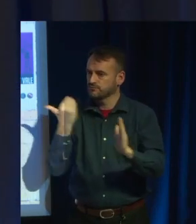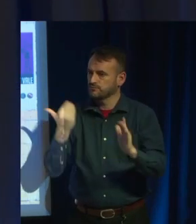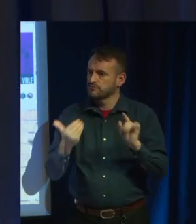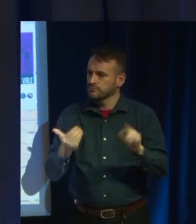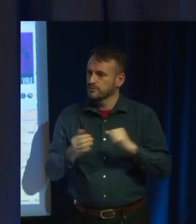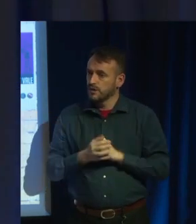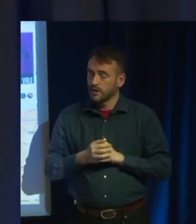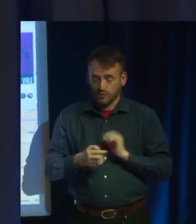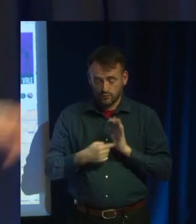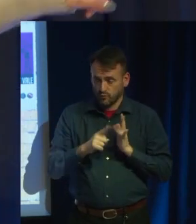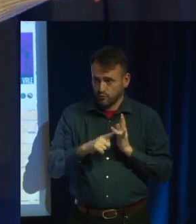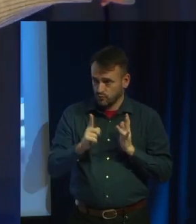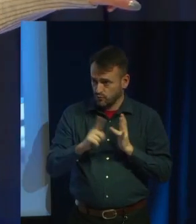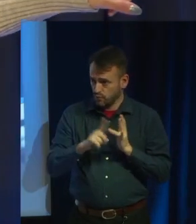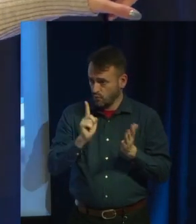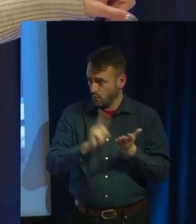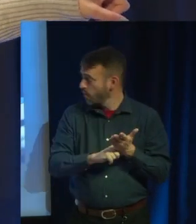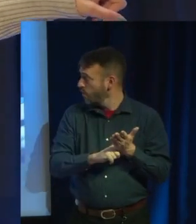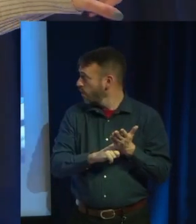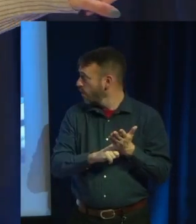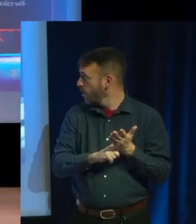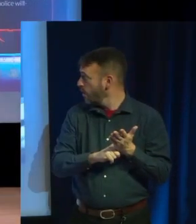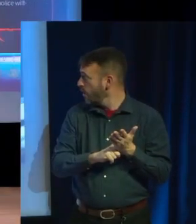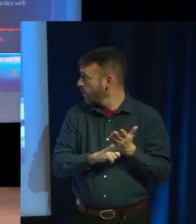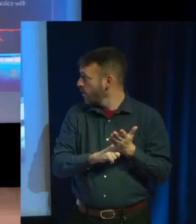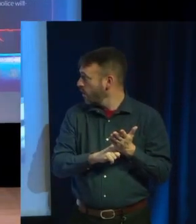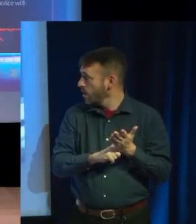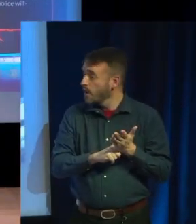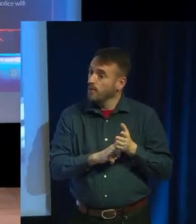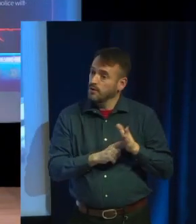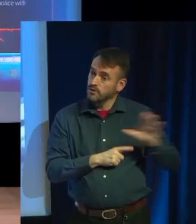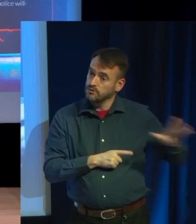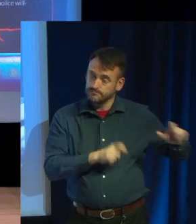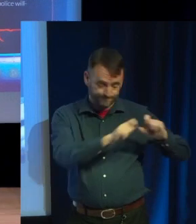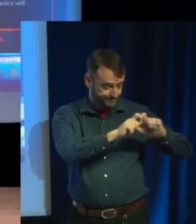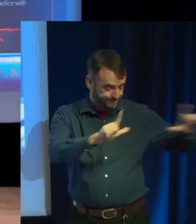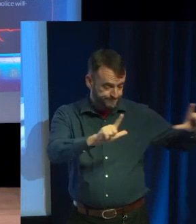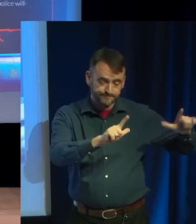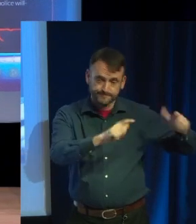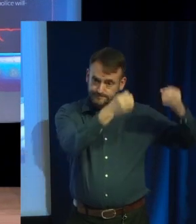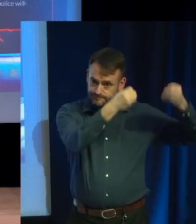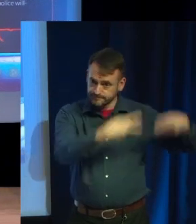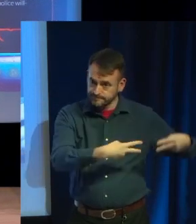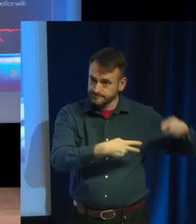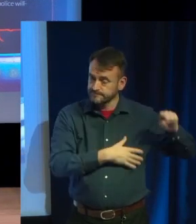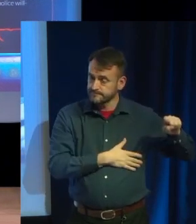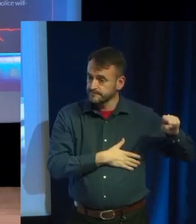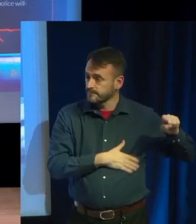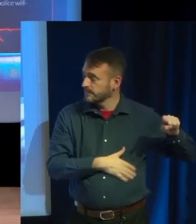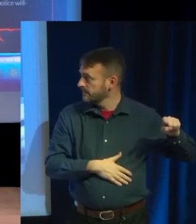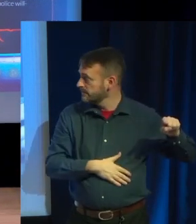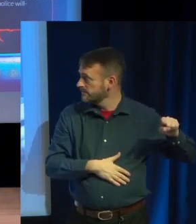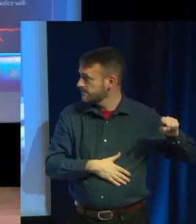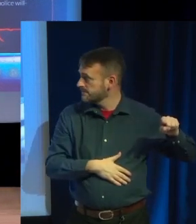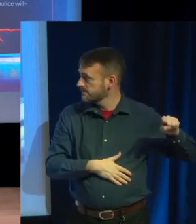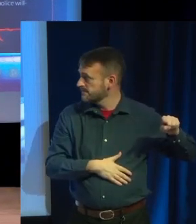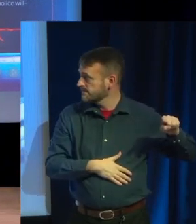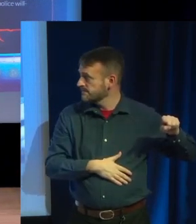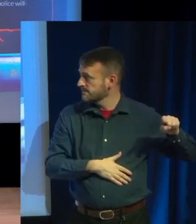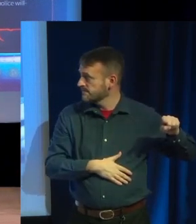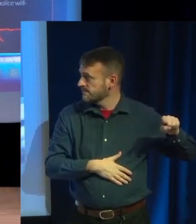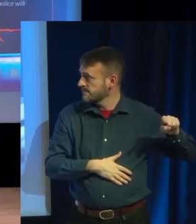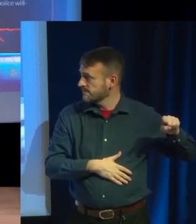was on the screen to the right, and taking everything out of the whole system with